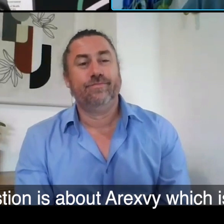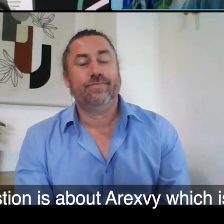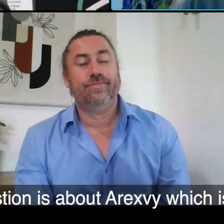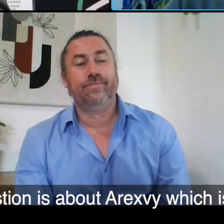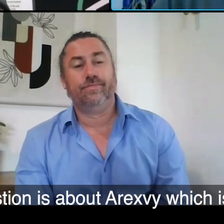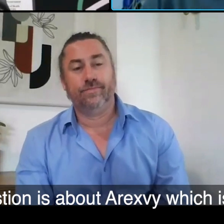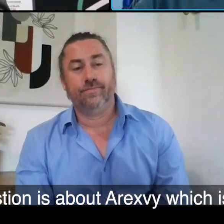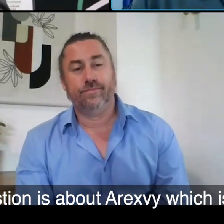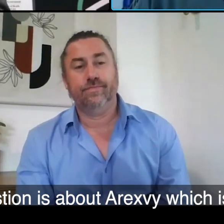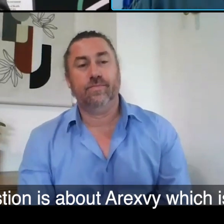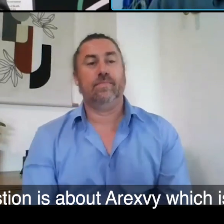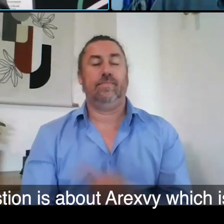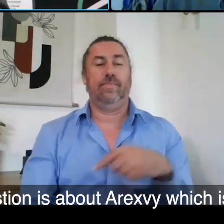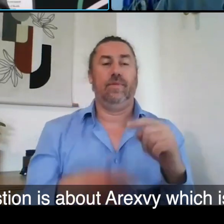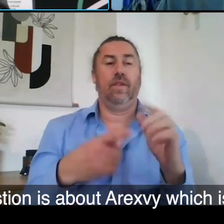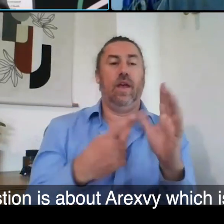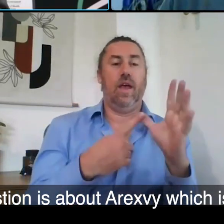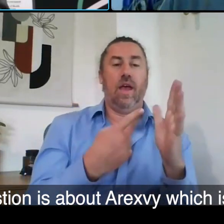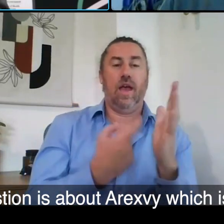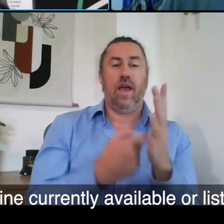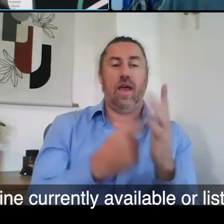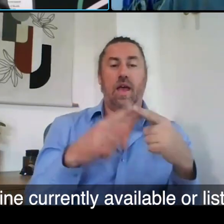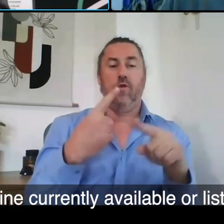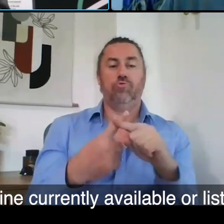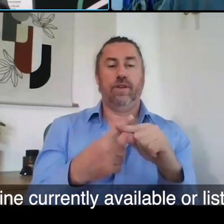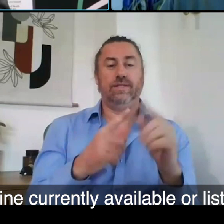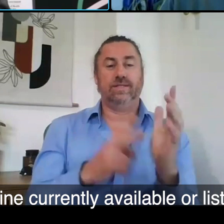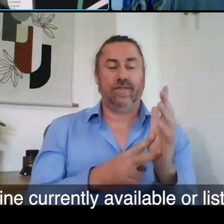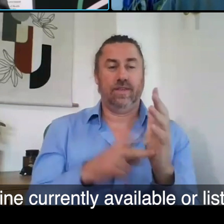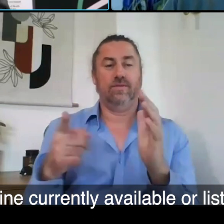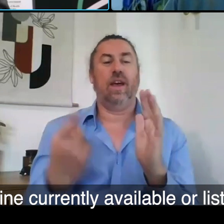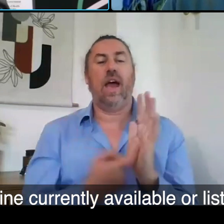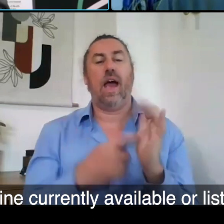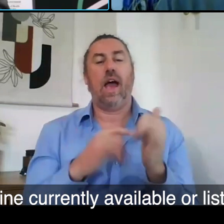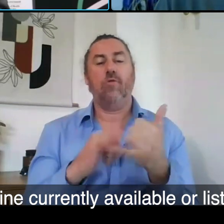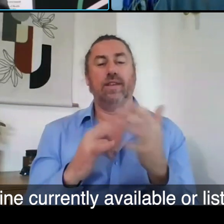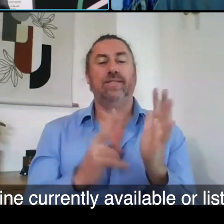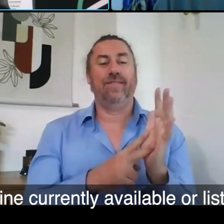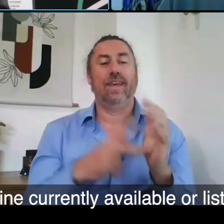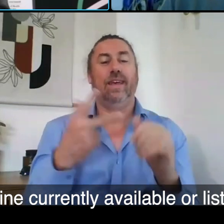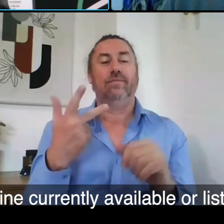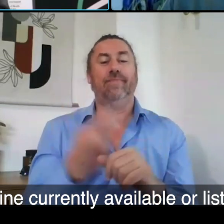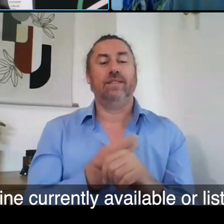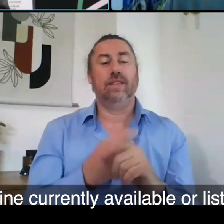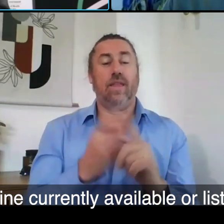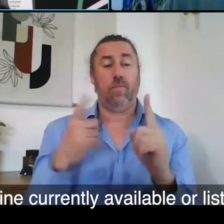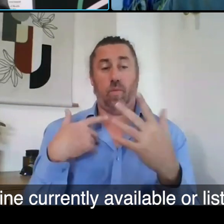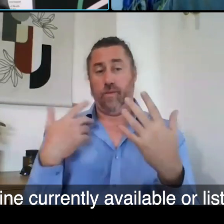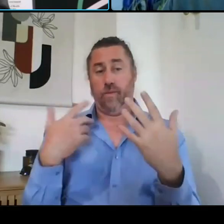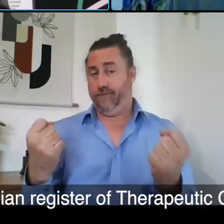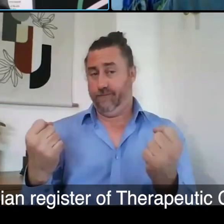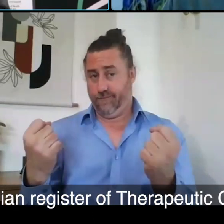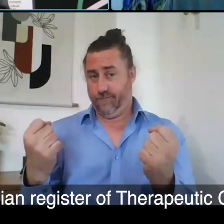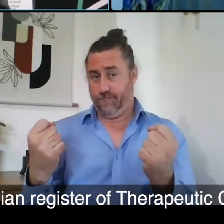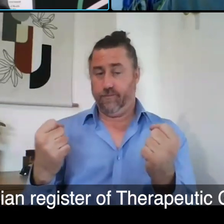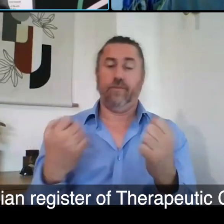Next question is about Arexvy, which is the only RSV vaccine currently available or listed